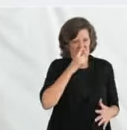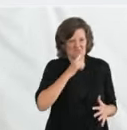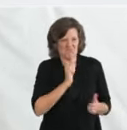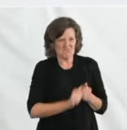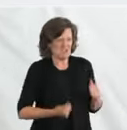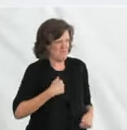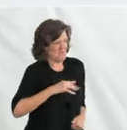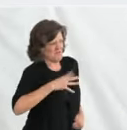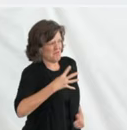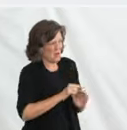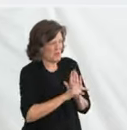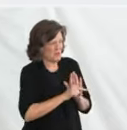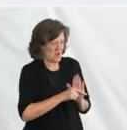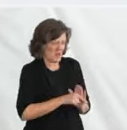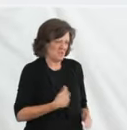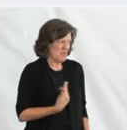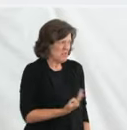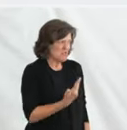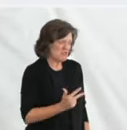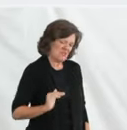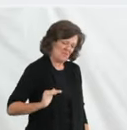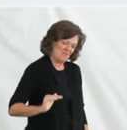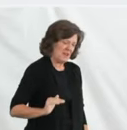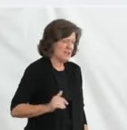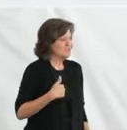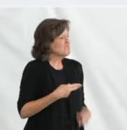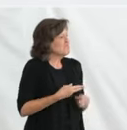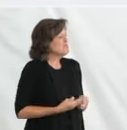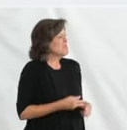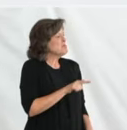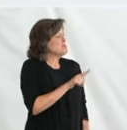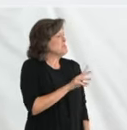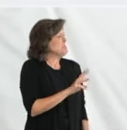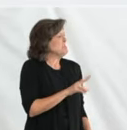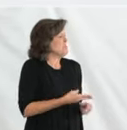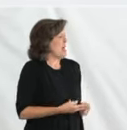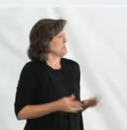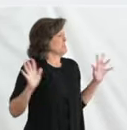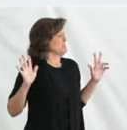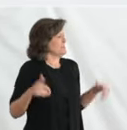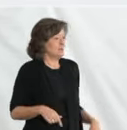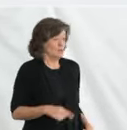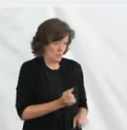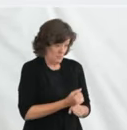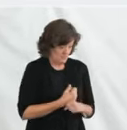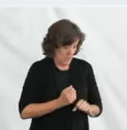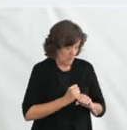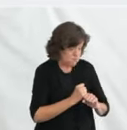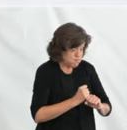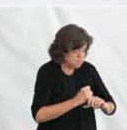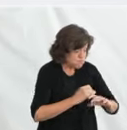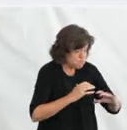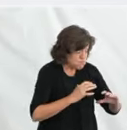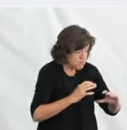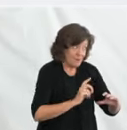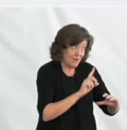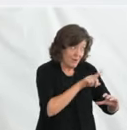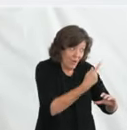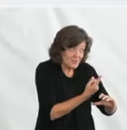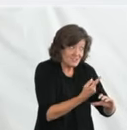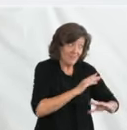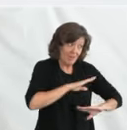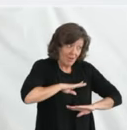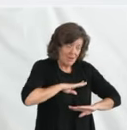tall, weighed 26 pounds. I wasn't just going to make those lungs expand. I was going to make those